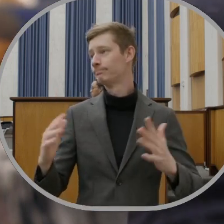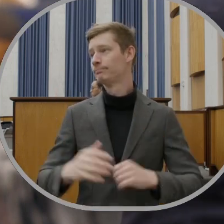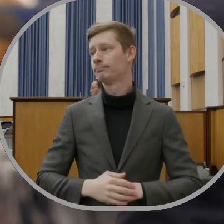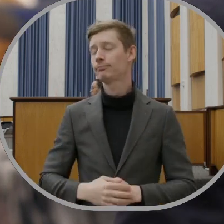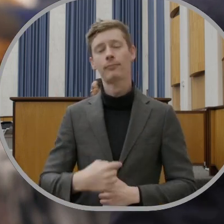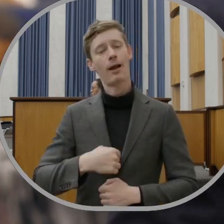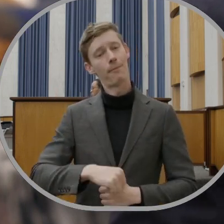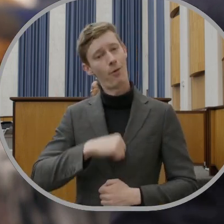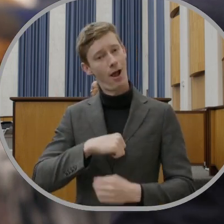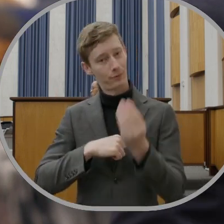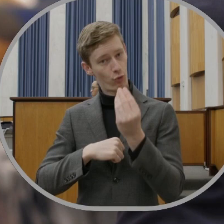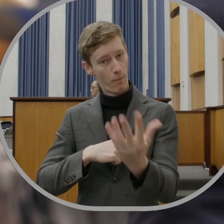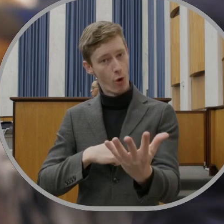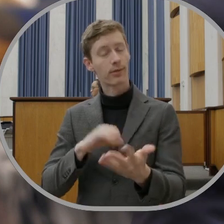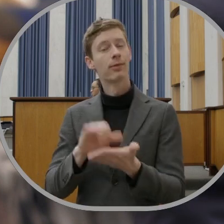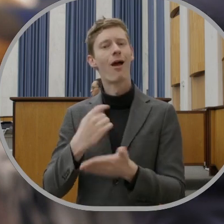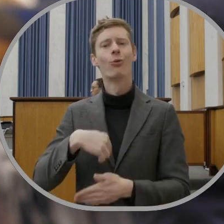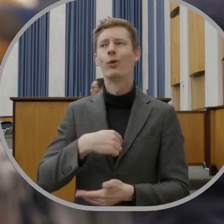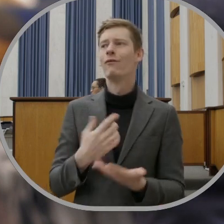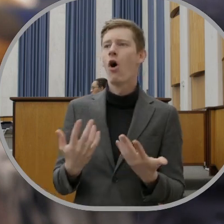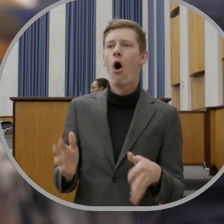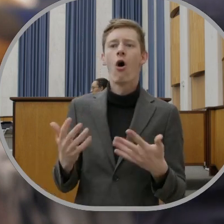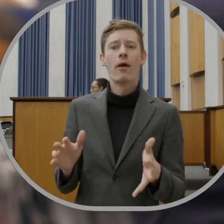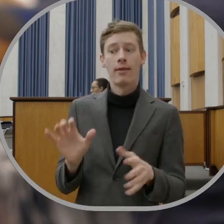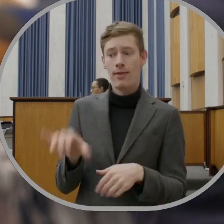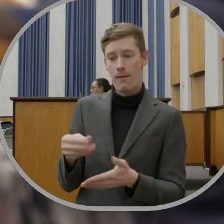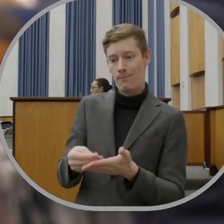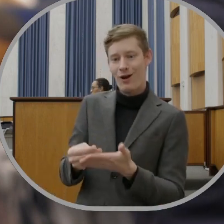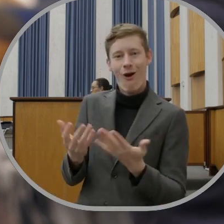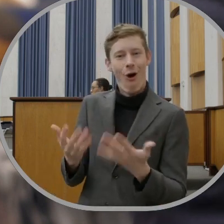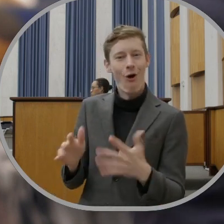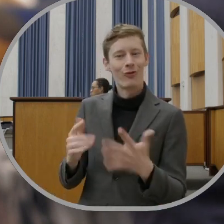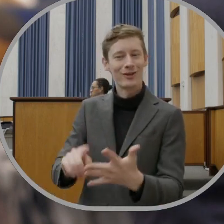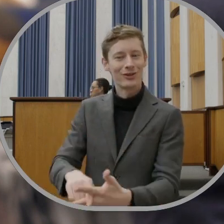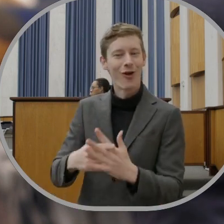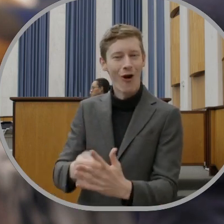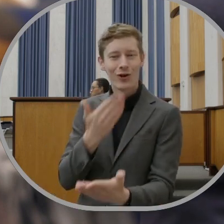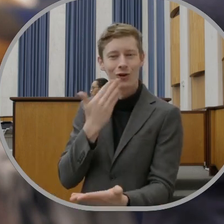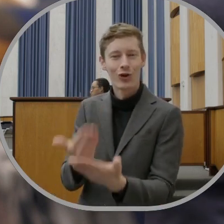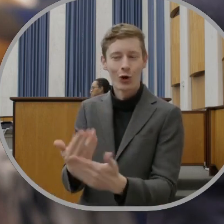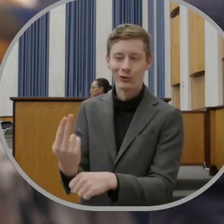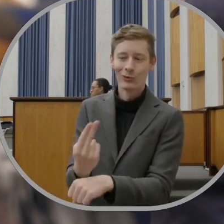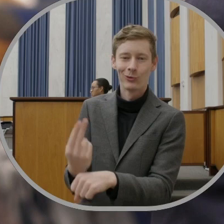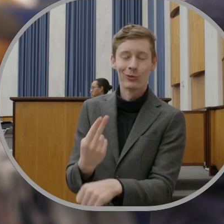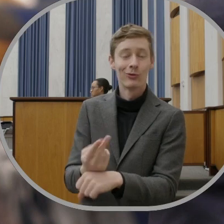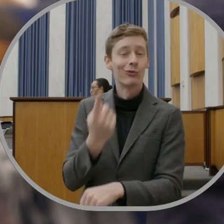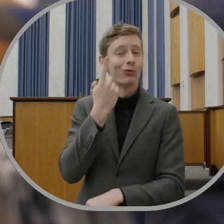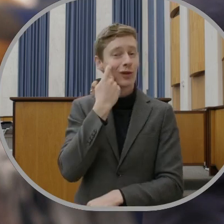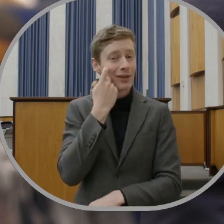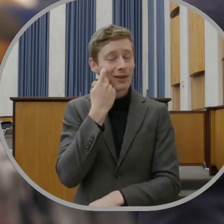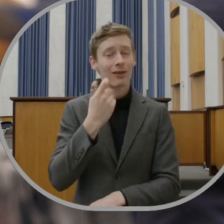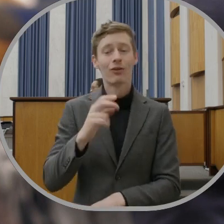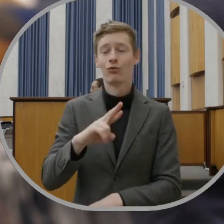And I'm proud to report that we have already put that funding to good use. Recently, the Affordable Housing Trust